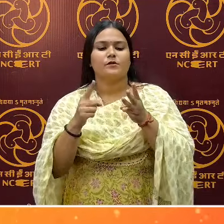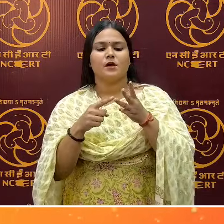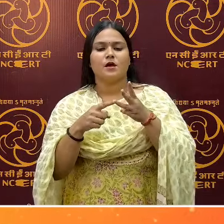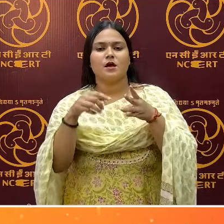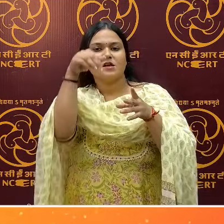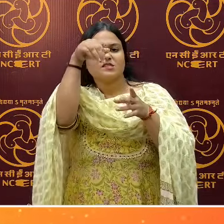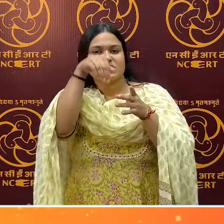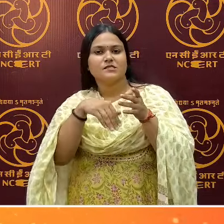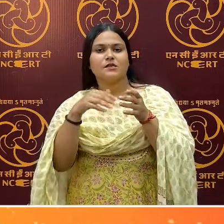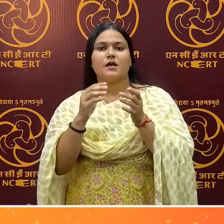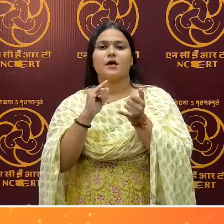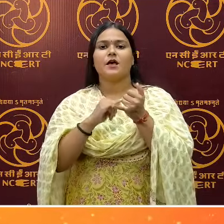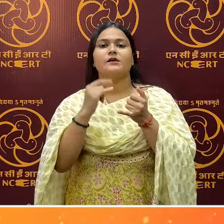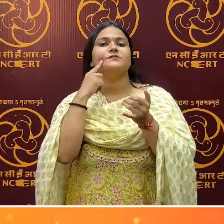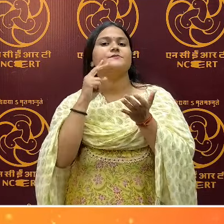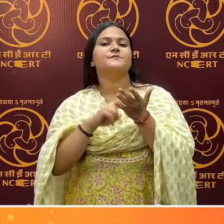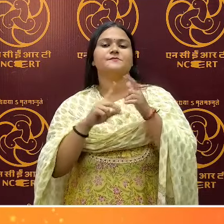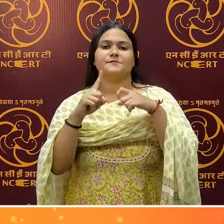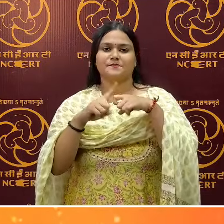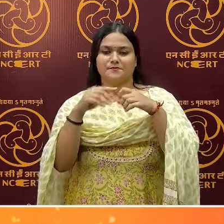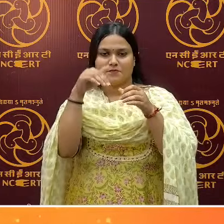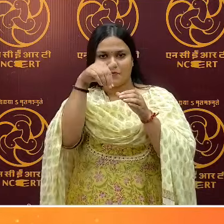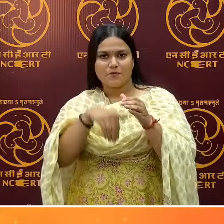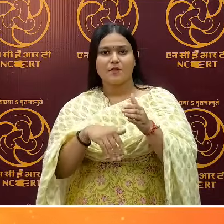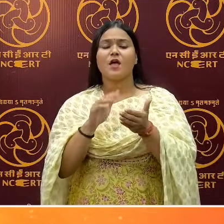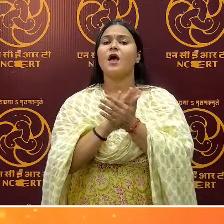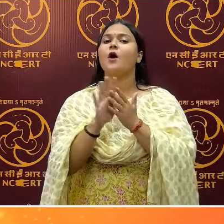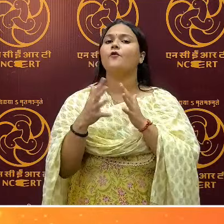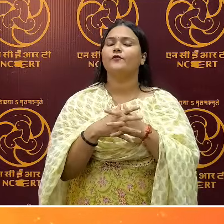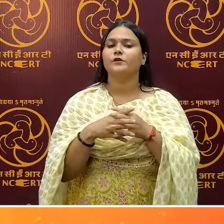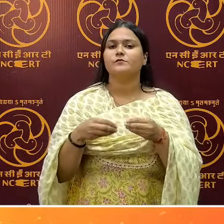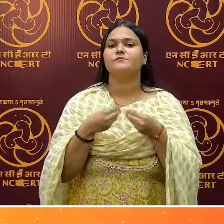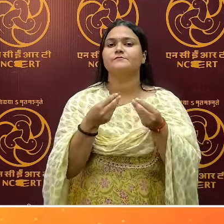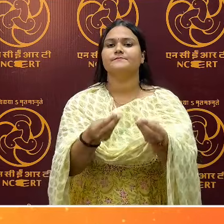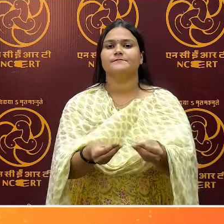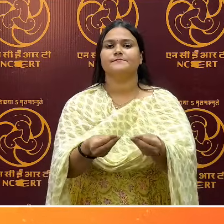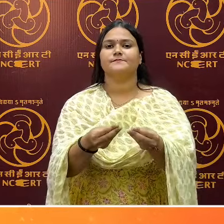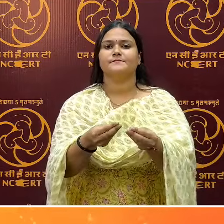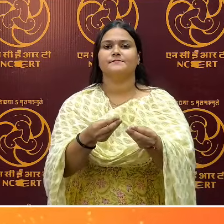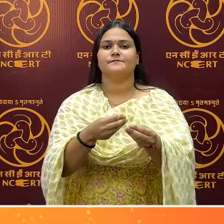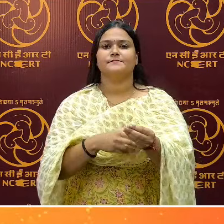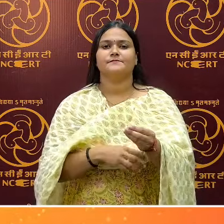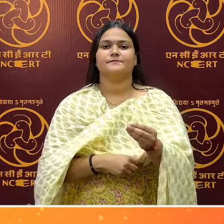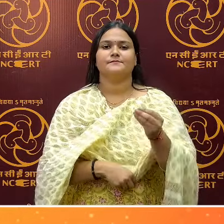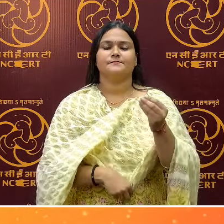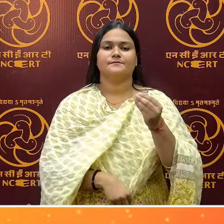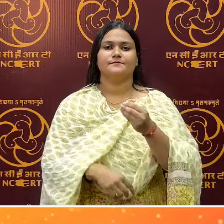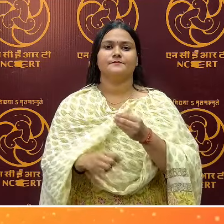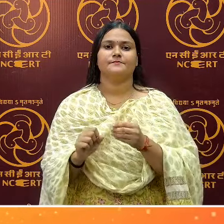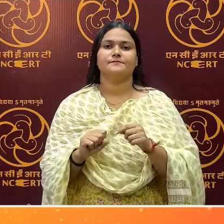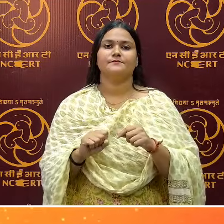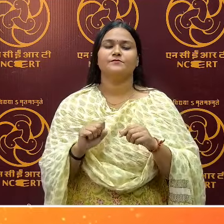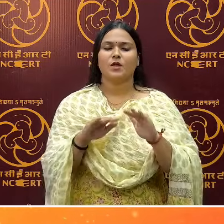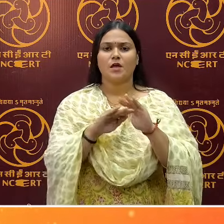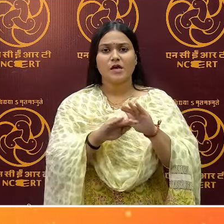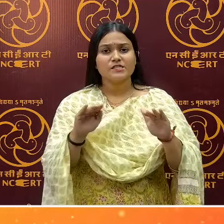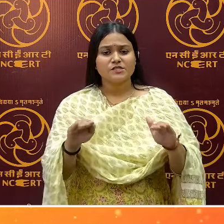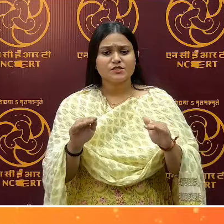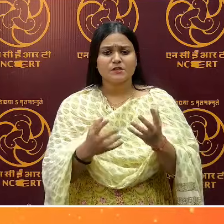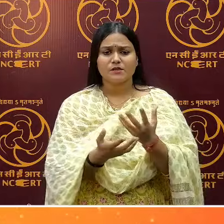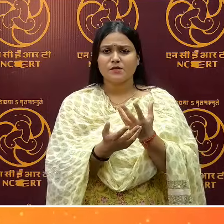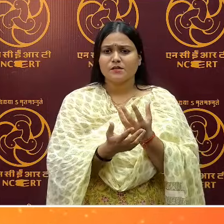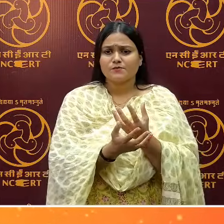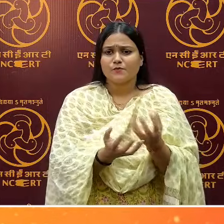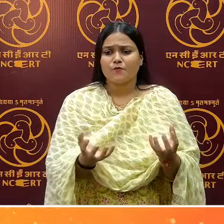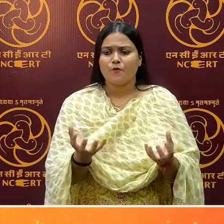sink. Ma'am, would you like to give some homework to our children? Yes. Children can collect, because we